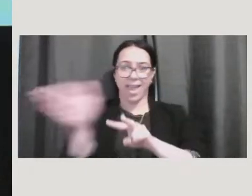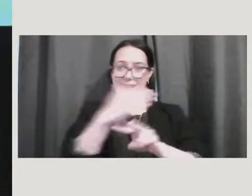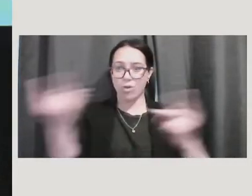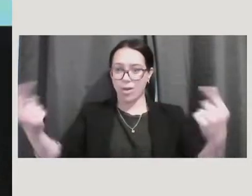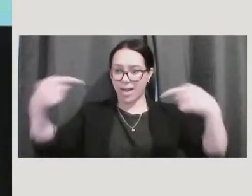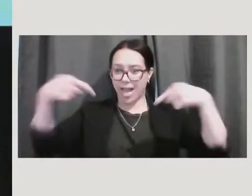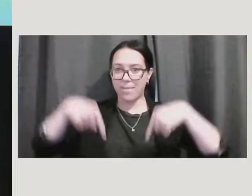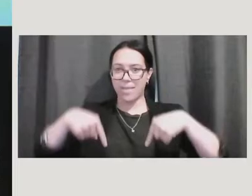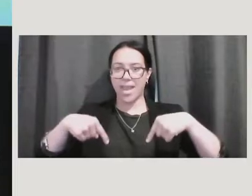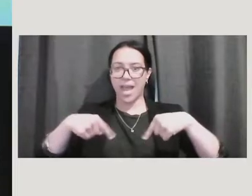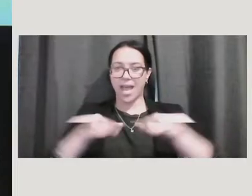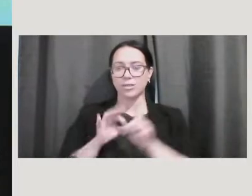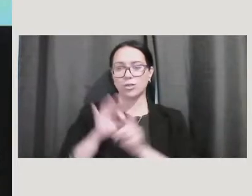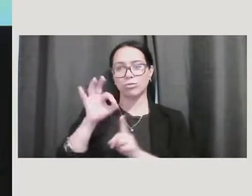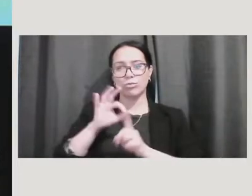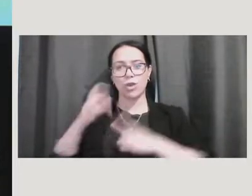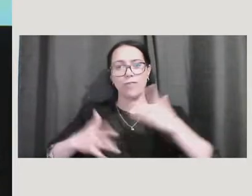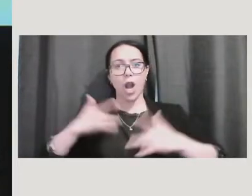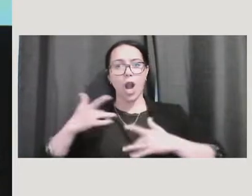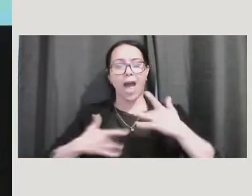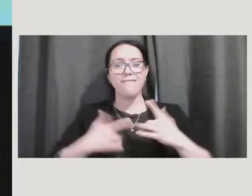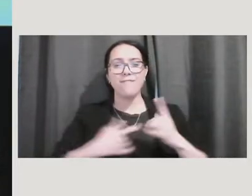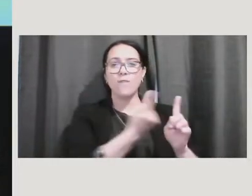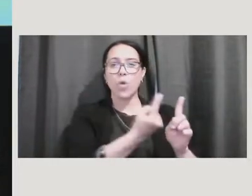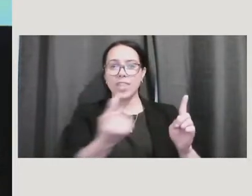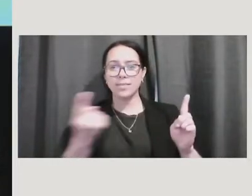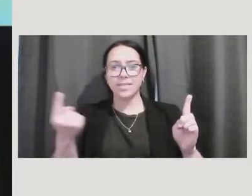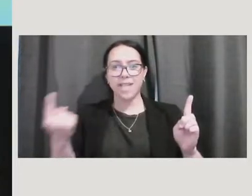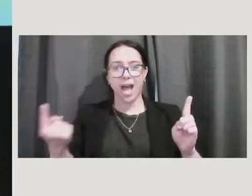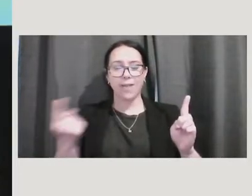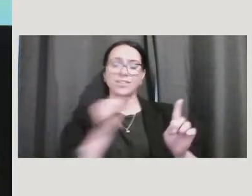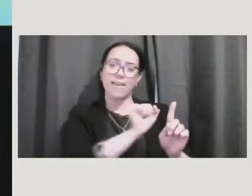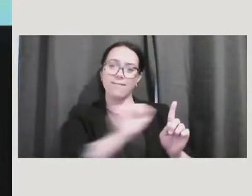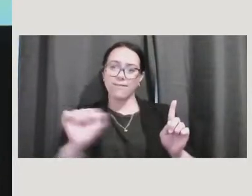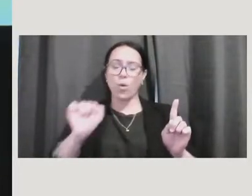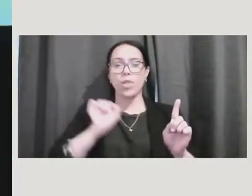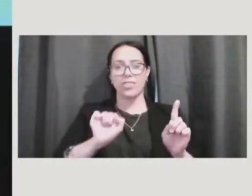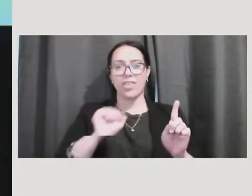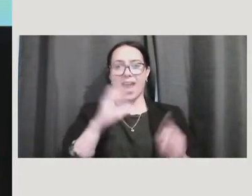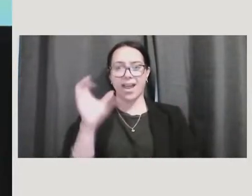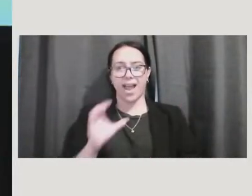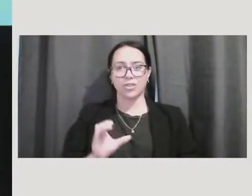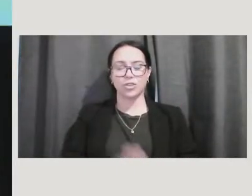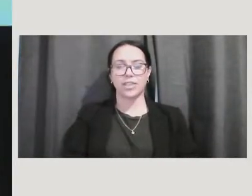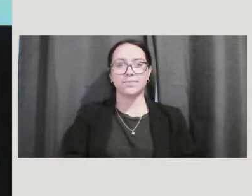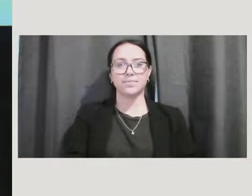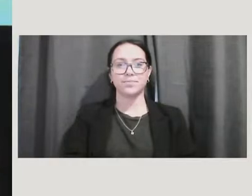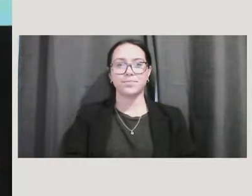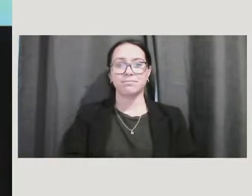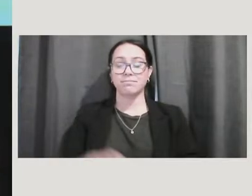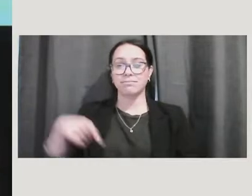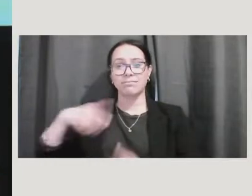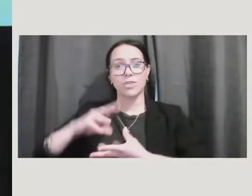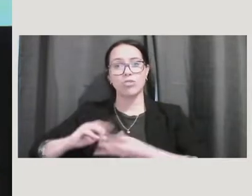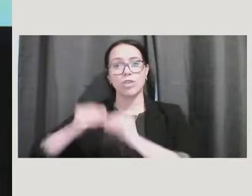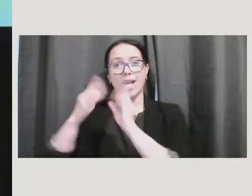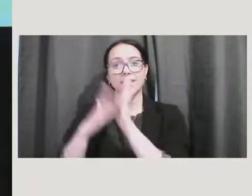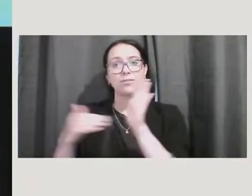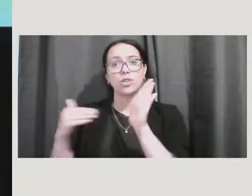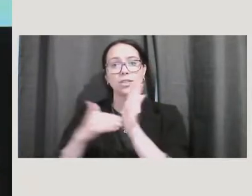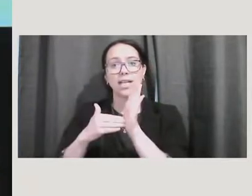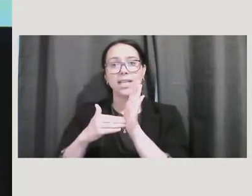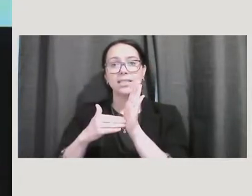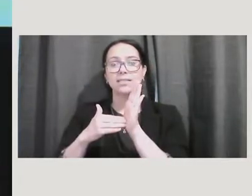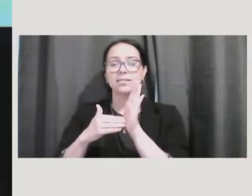themselves in this country and in this role it created New Zealand we're all interested in making a better